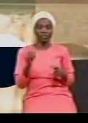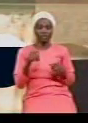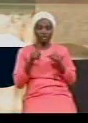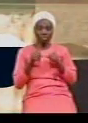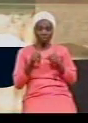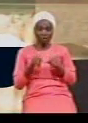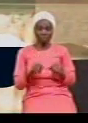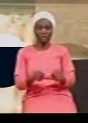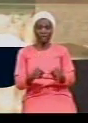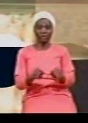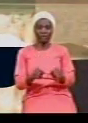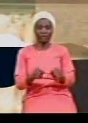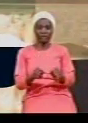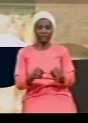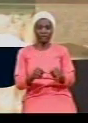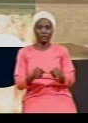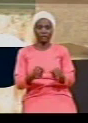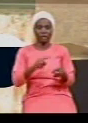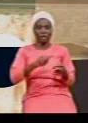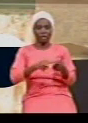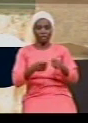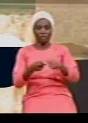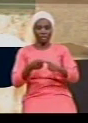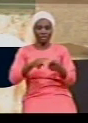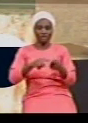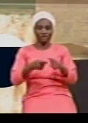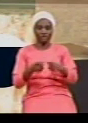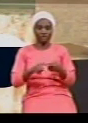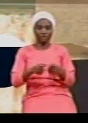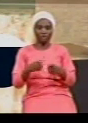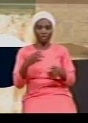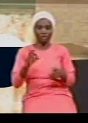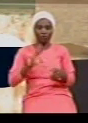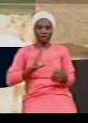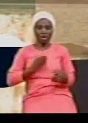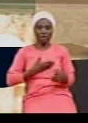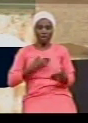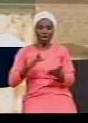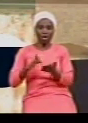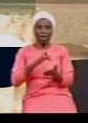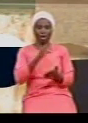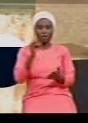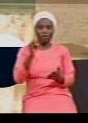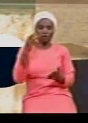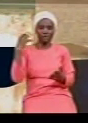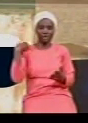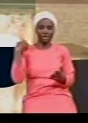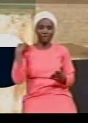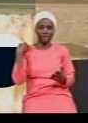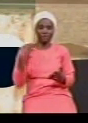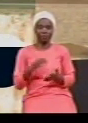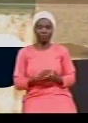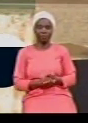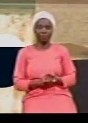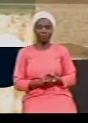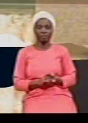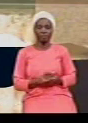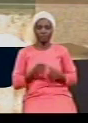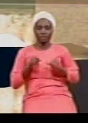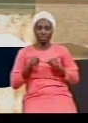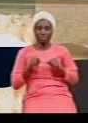companionship of our glorious captain. Constant companionship.